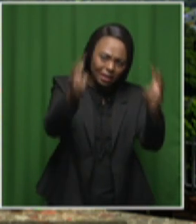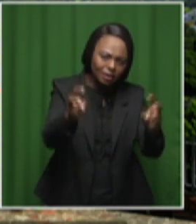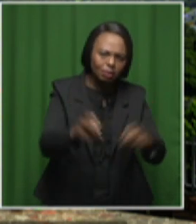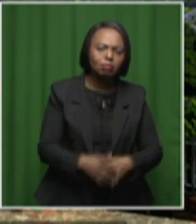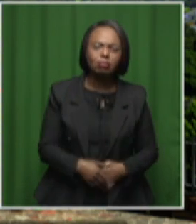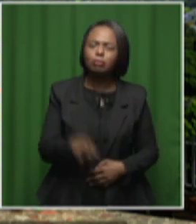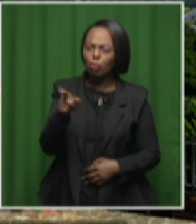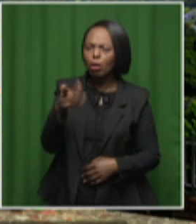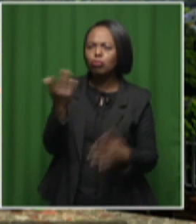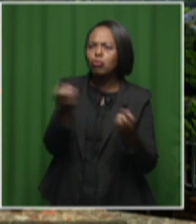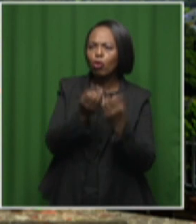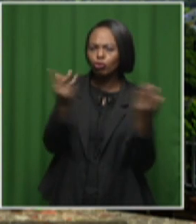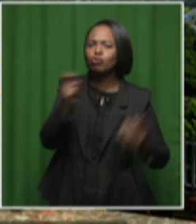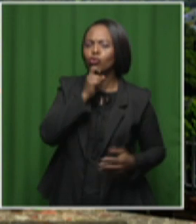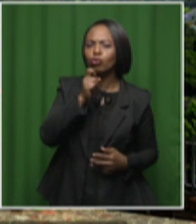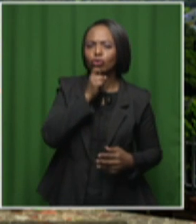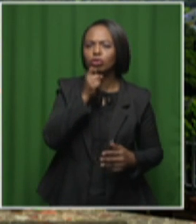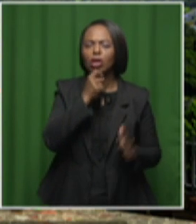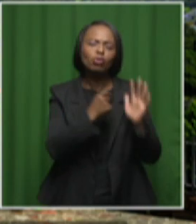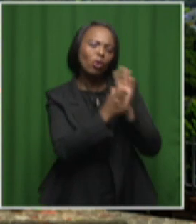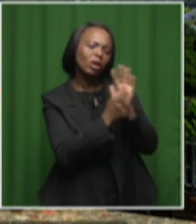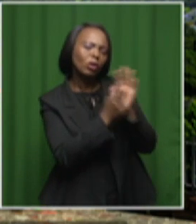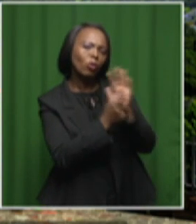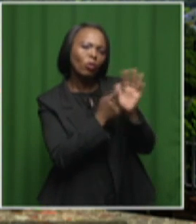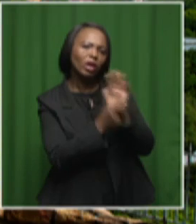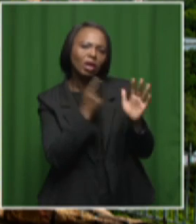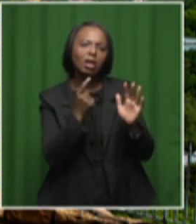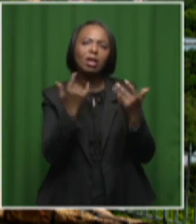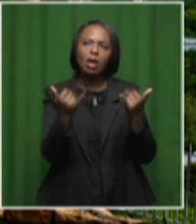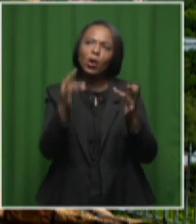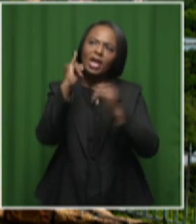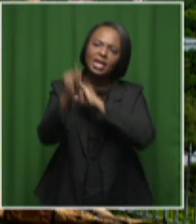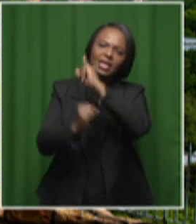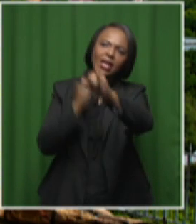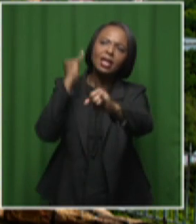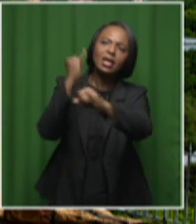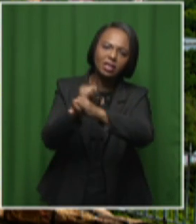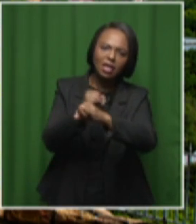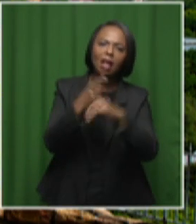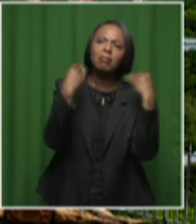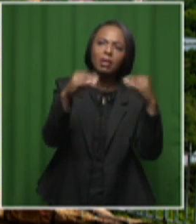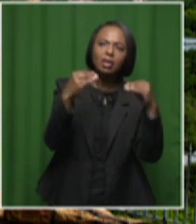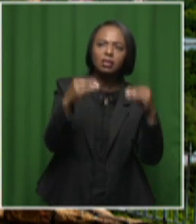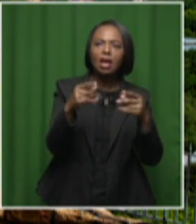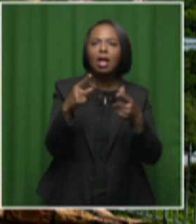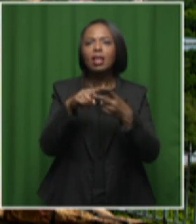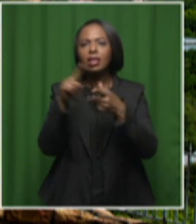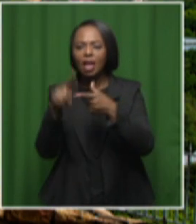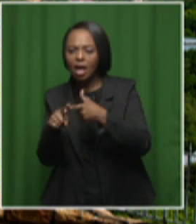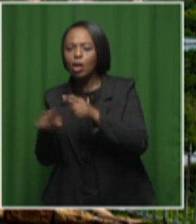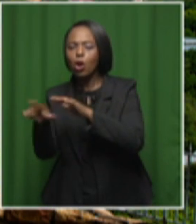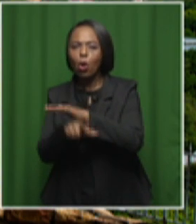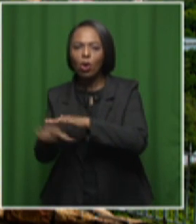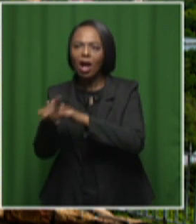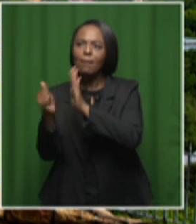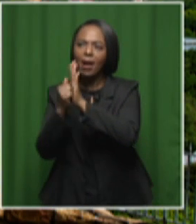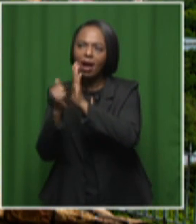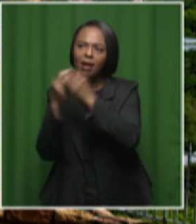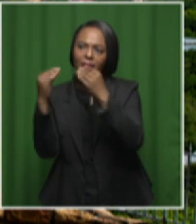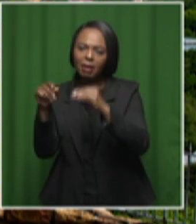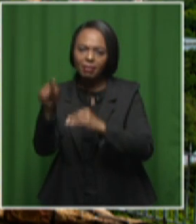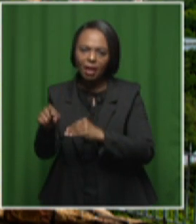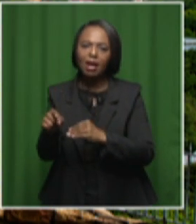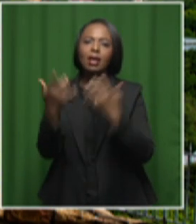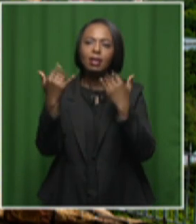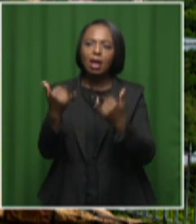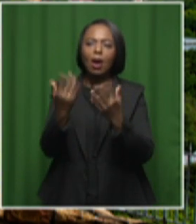popular in Johannesburg. During the week, you're looking at your international market as the local market is at work. Then weekends, that's when we have our local market